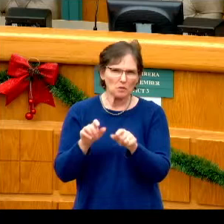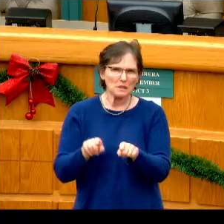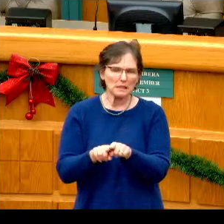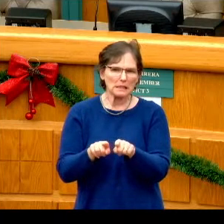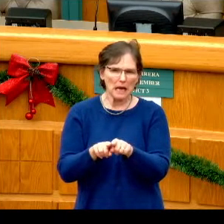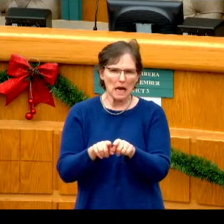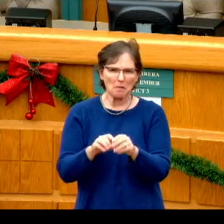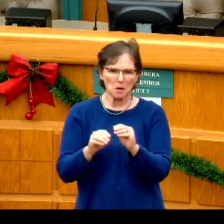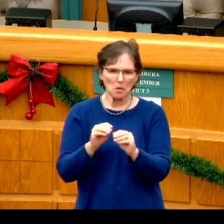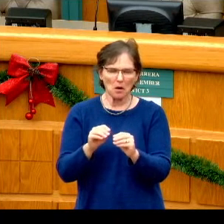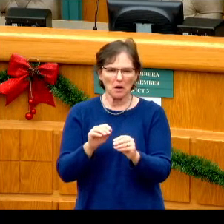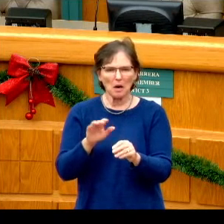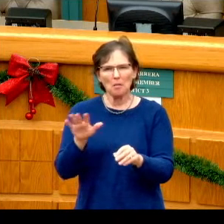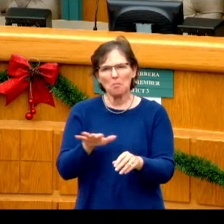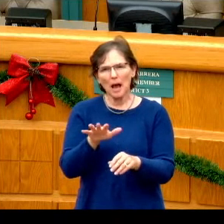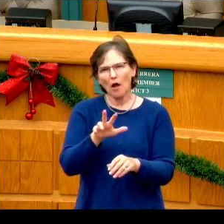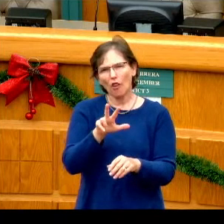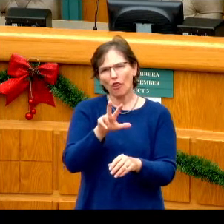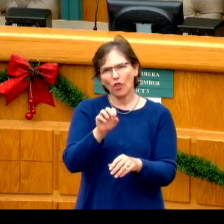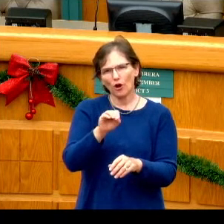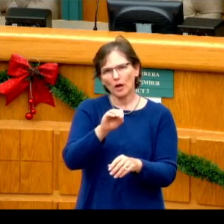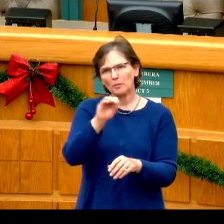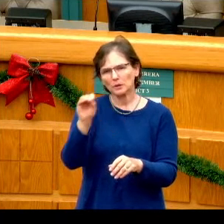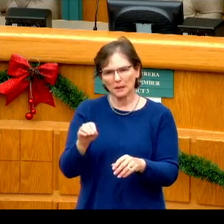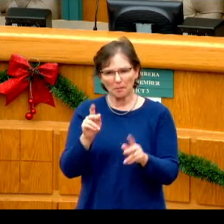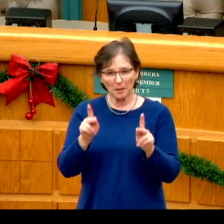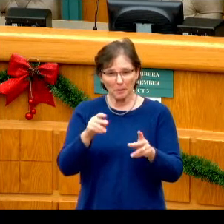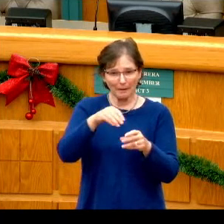all the patients. You could run the numbers there. I didn't